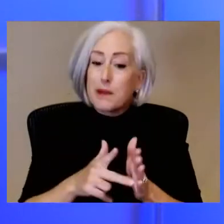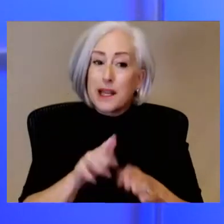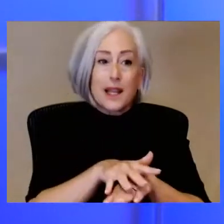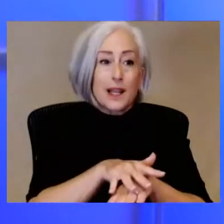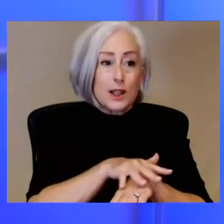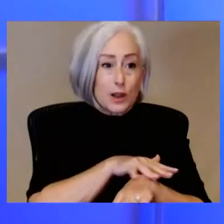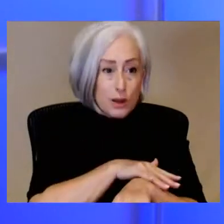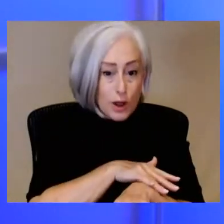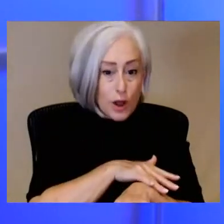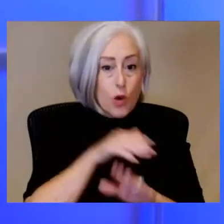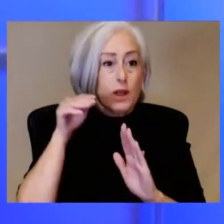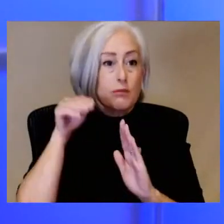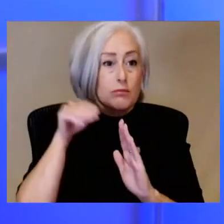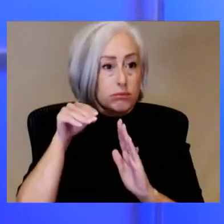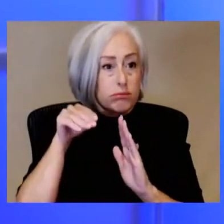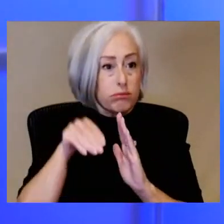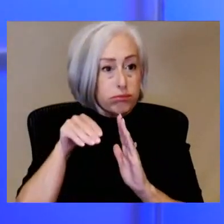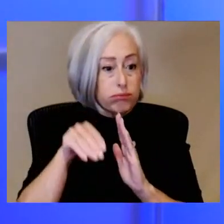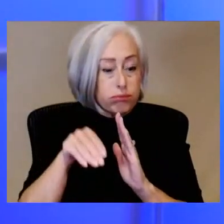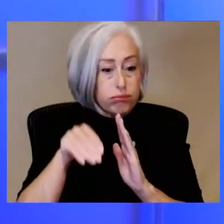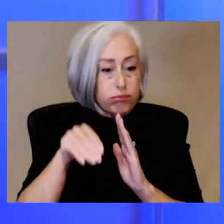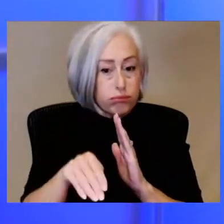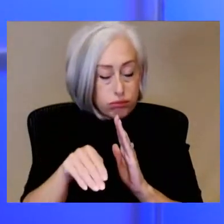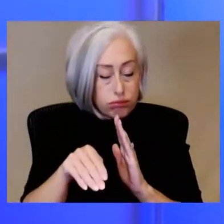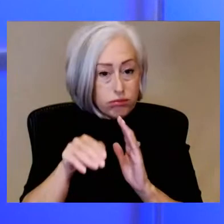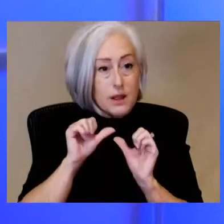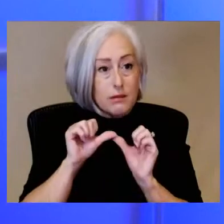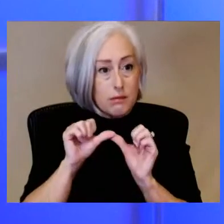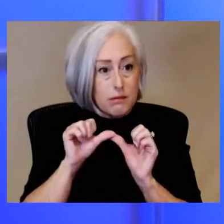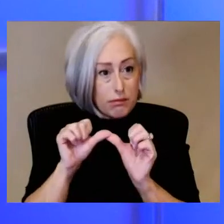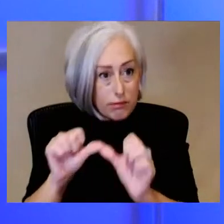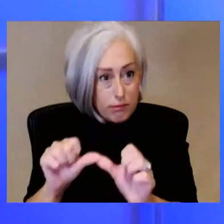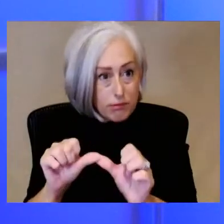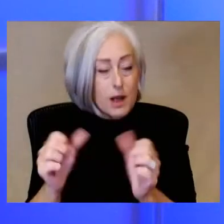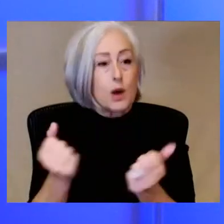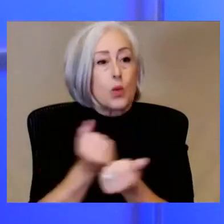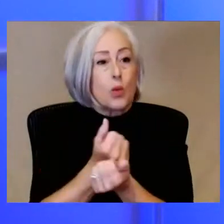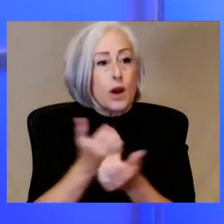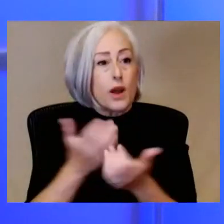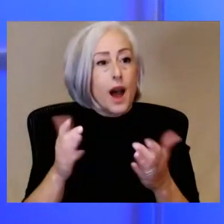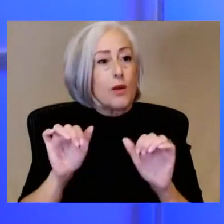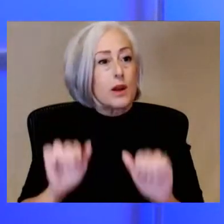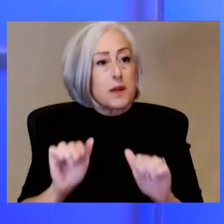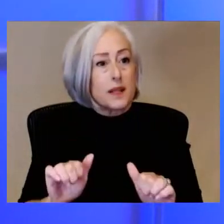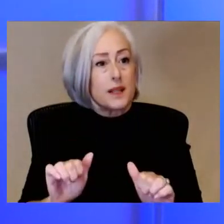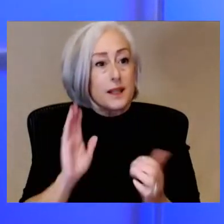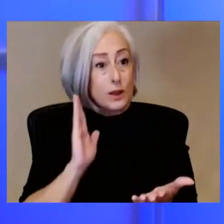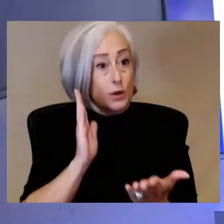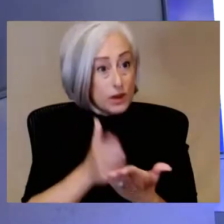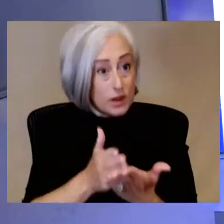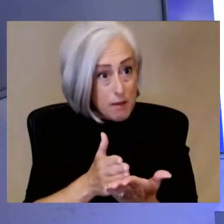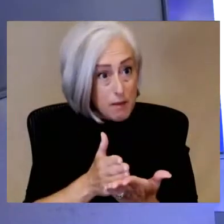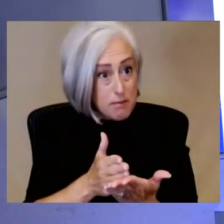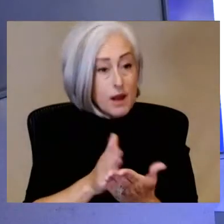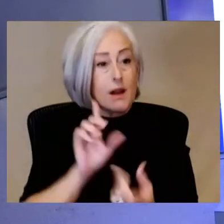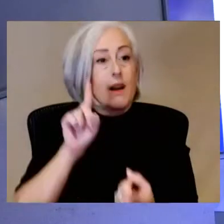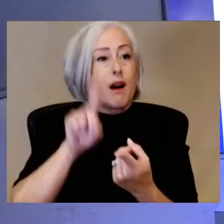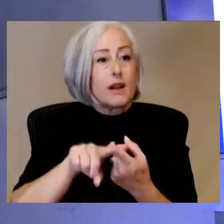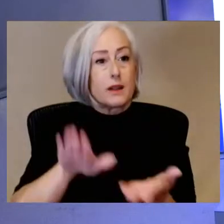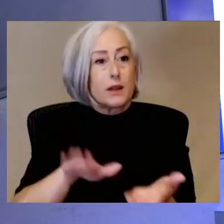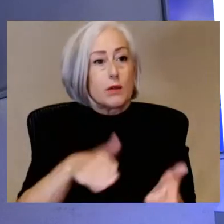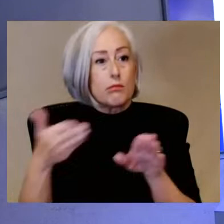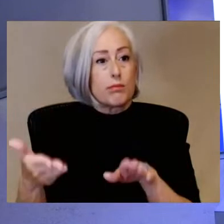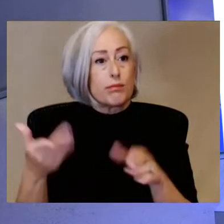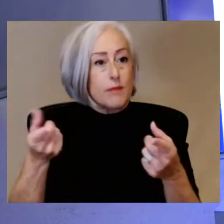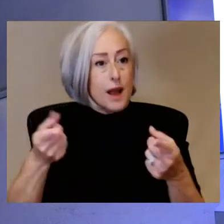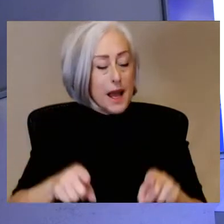forward without, an ability to stop it until somebody passes away from it. That has to be one of the most